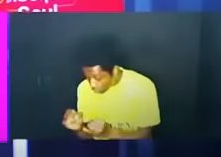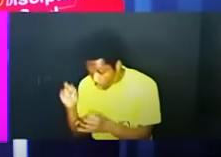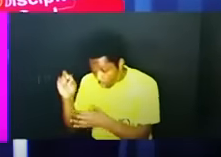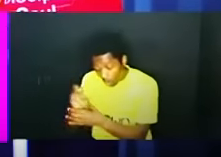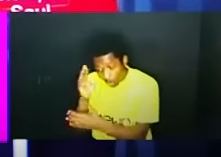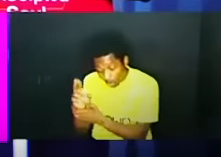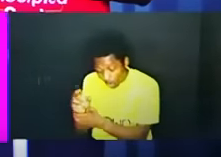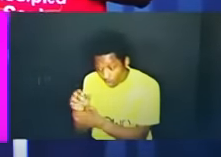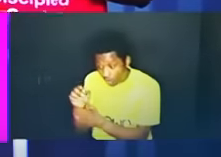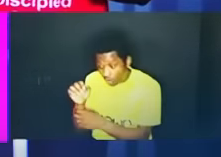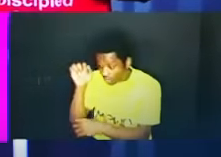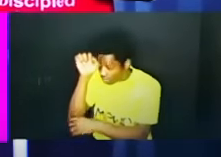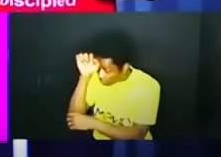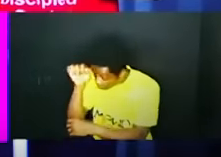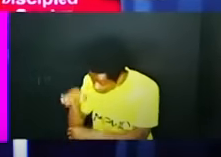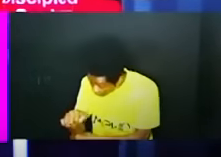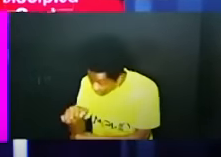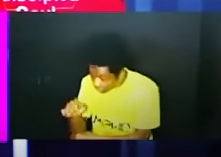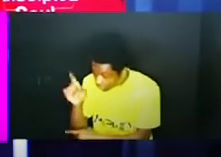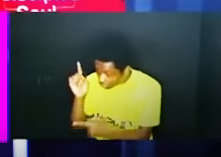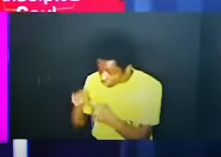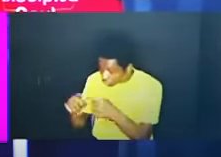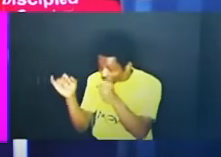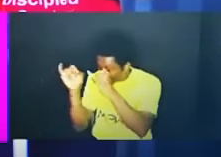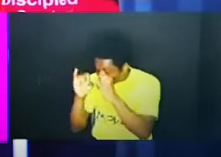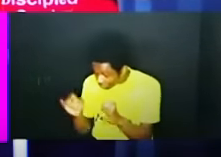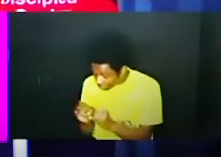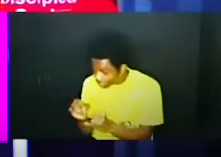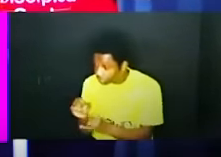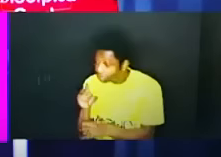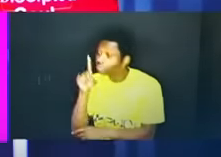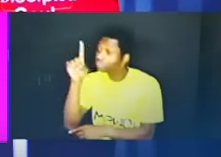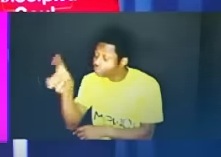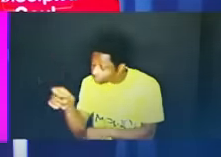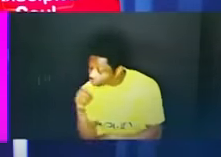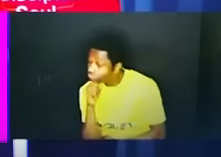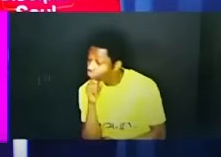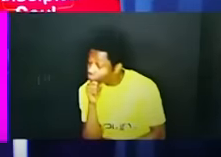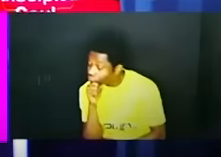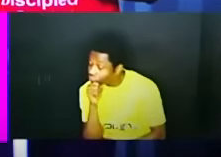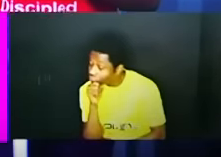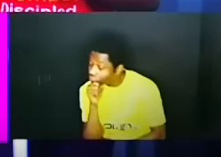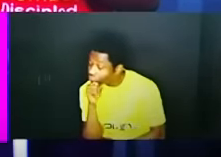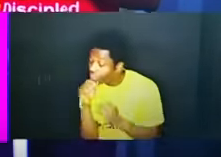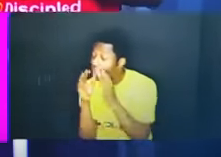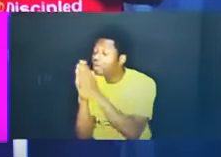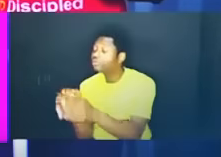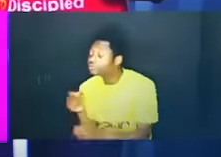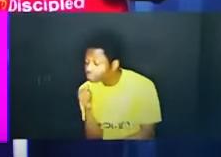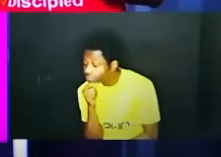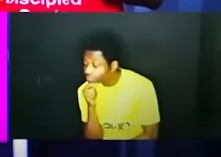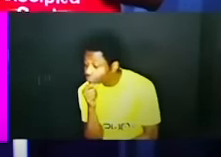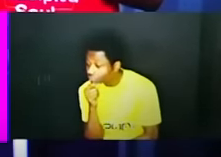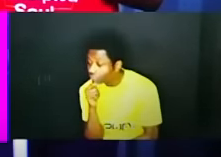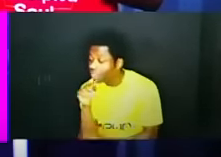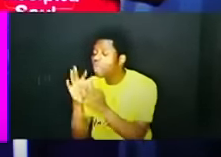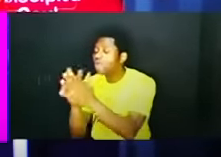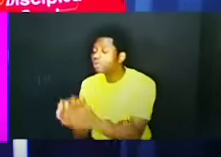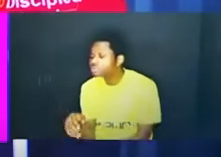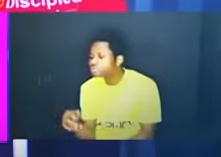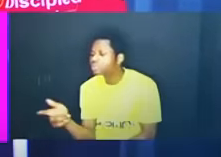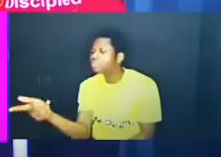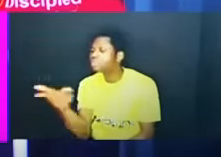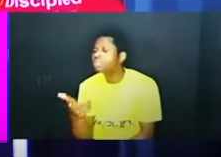Bow down to the image of gold I have set up. And the book of Nezah Bisa one says, Shadrach, Meshach,